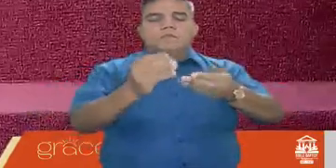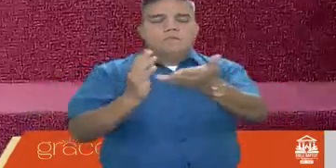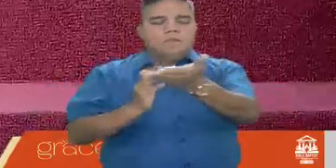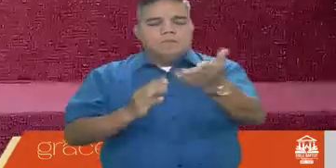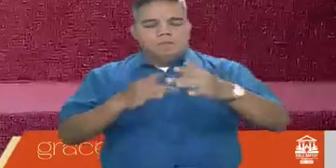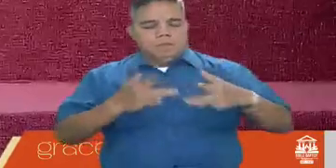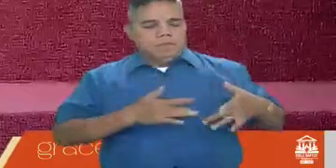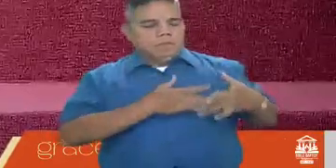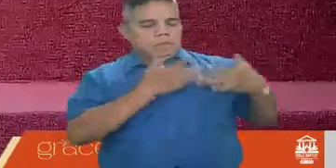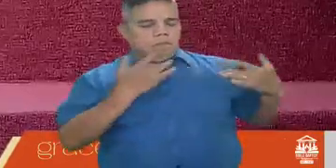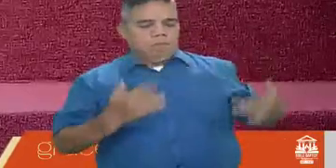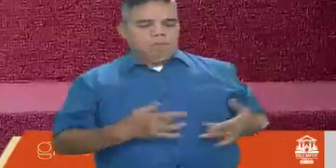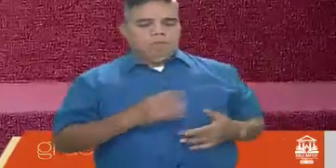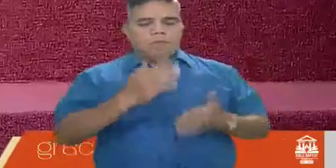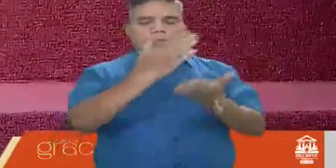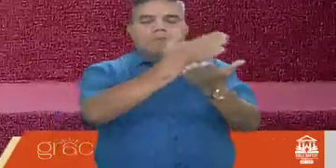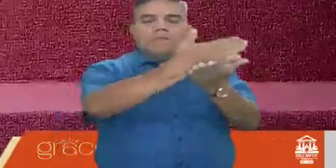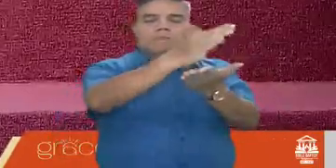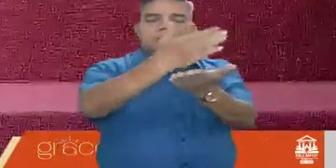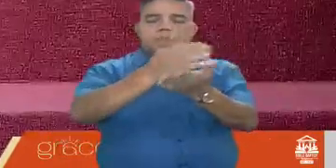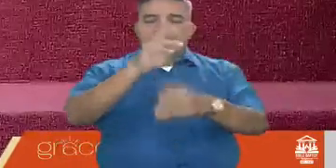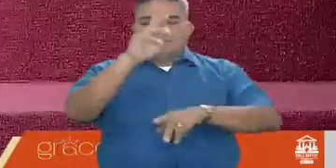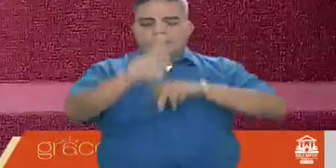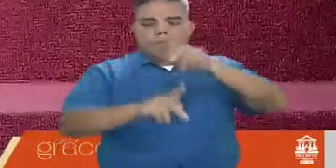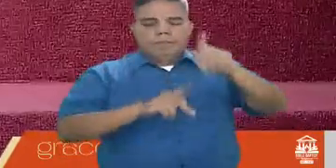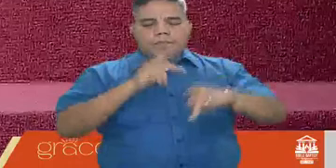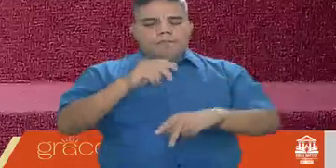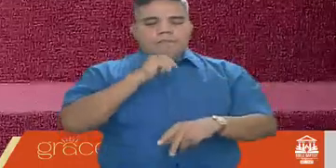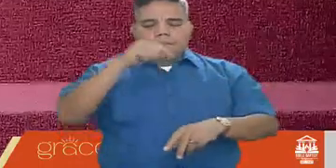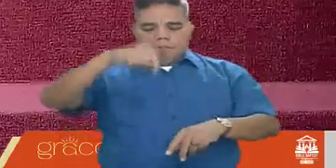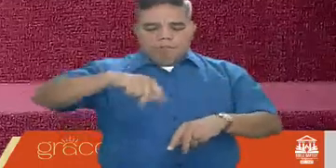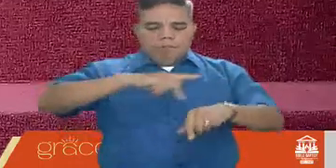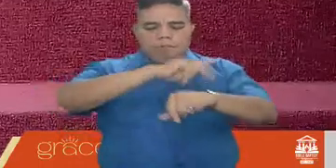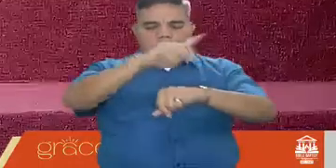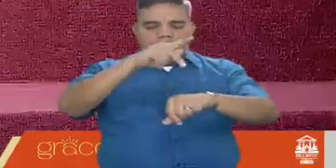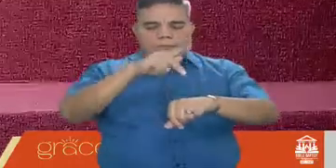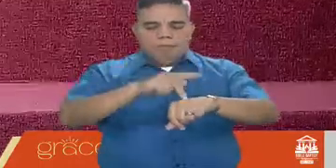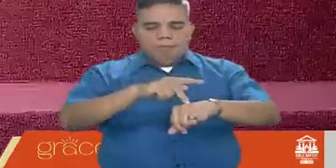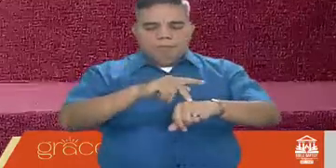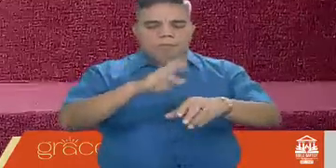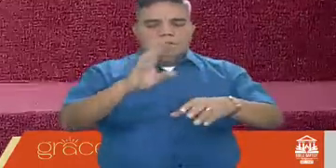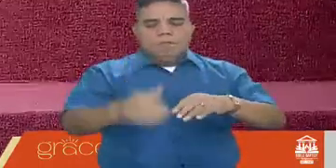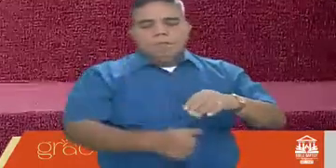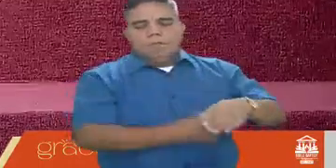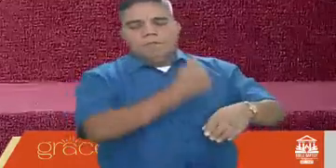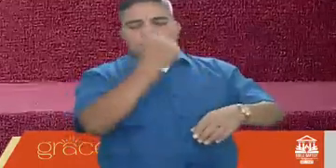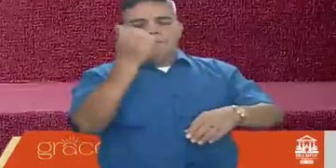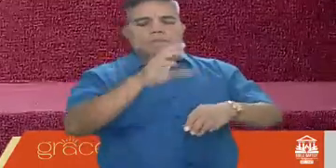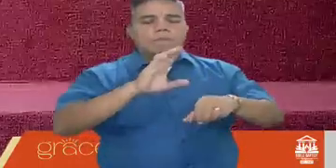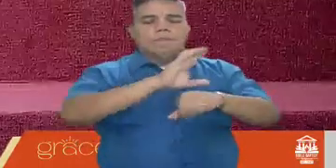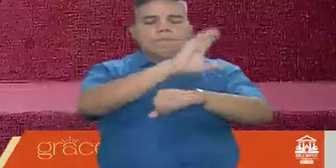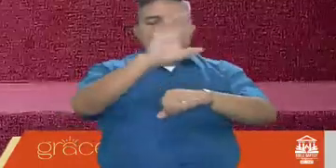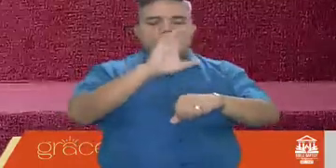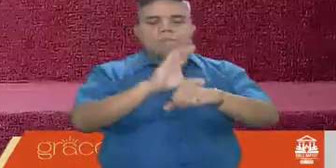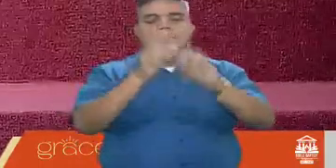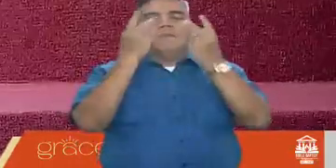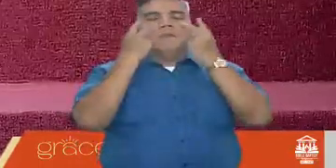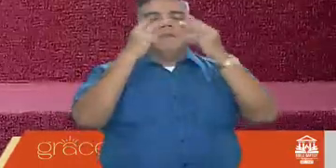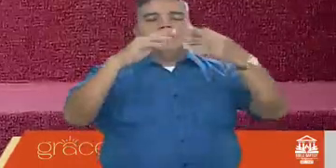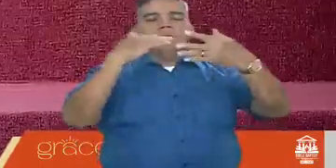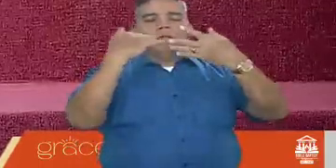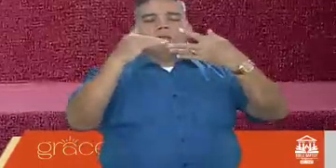inlaid before our hearts so that this can be shared to your people, not only here in this congregation, but as well as those who are tuned